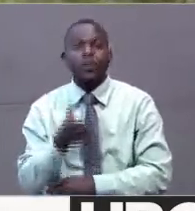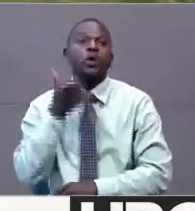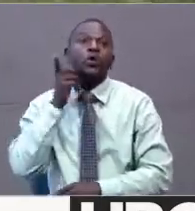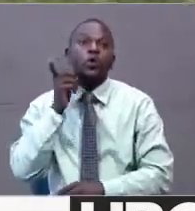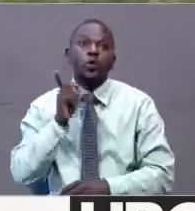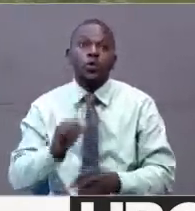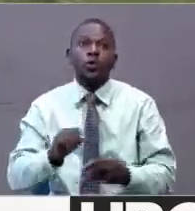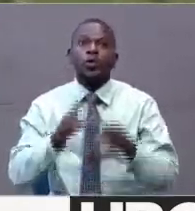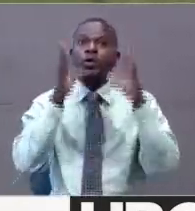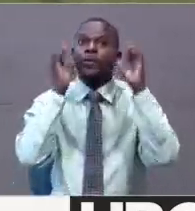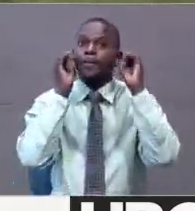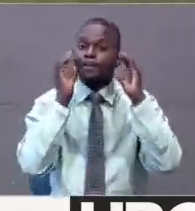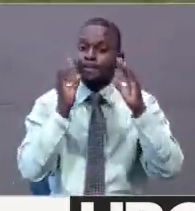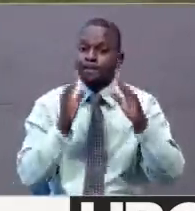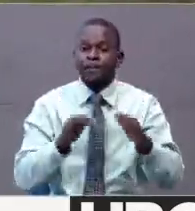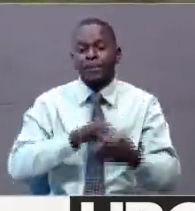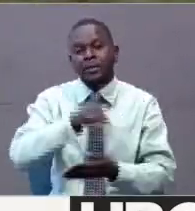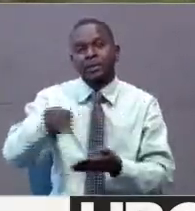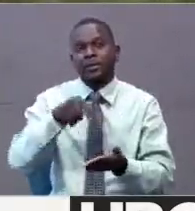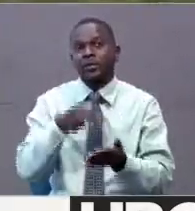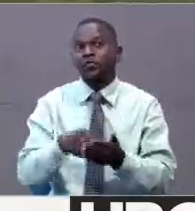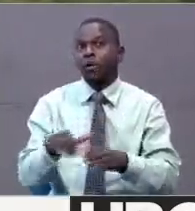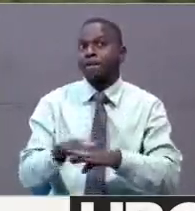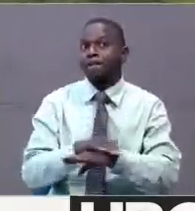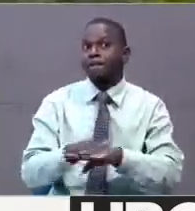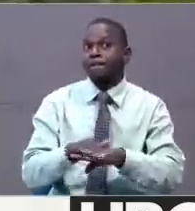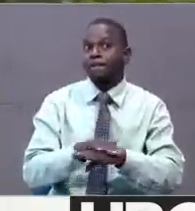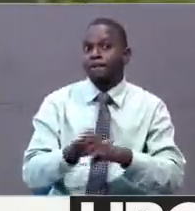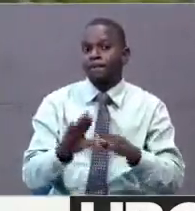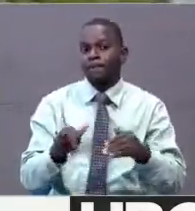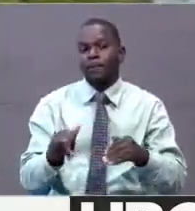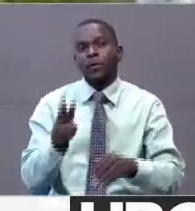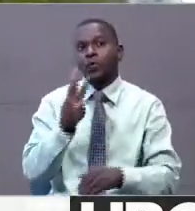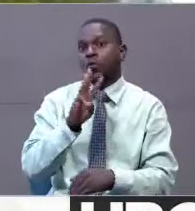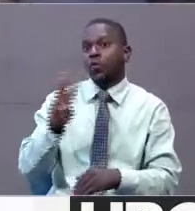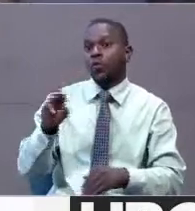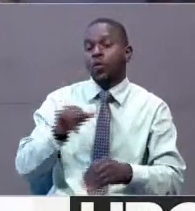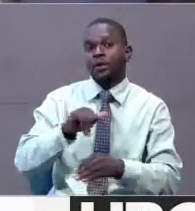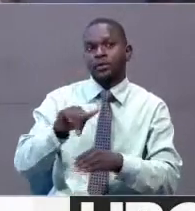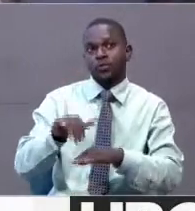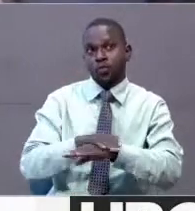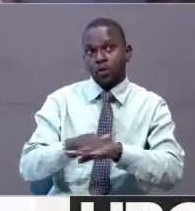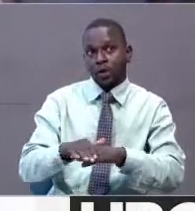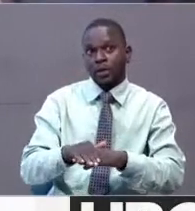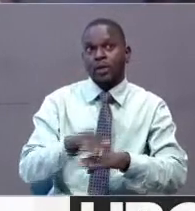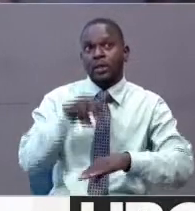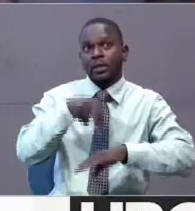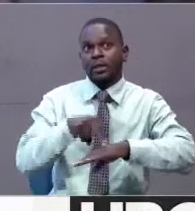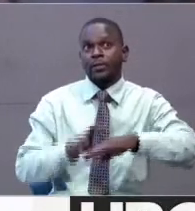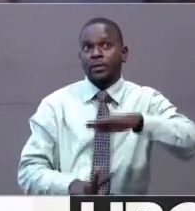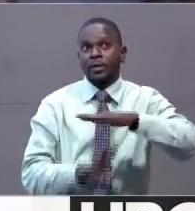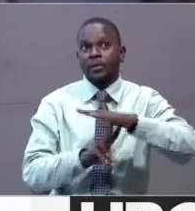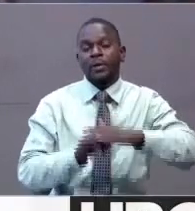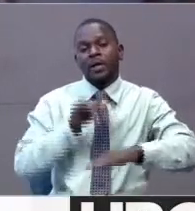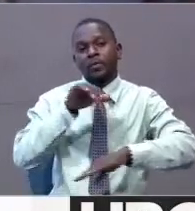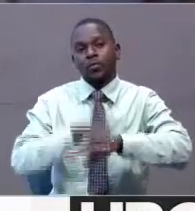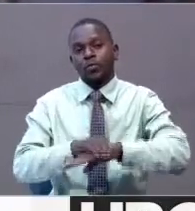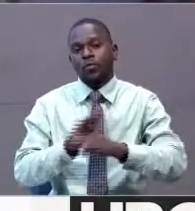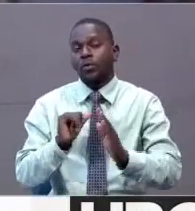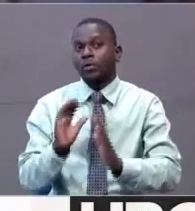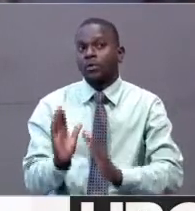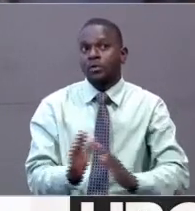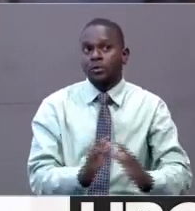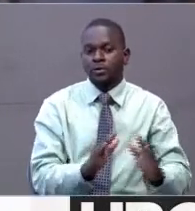Luwero, Mitiana, Central Buganda, West Buganda, Namirembe, and Mukono organized